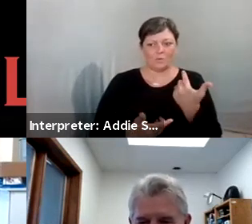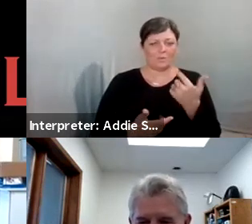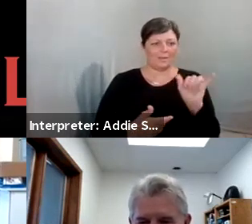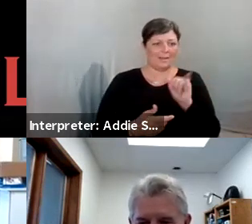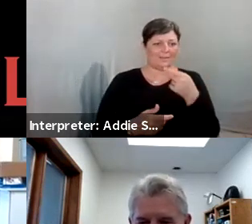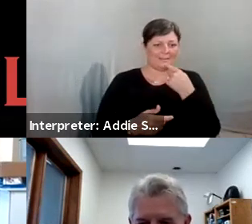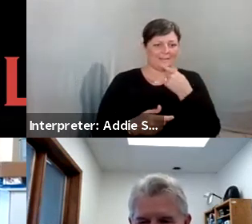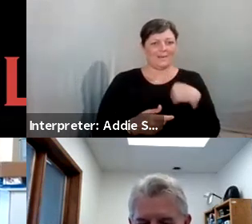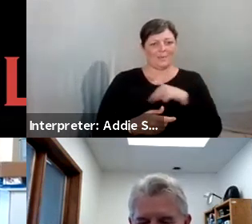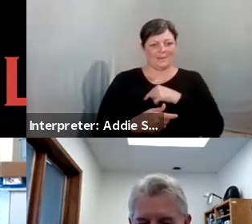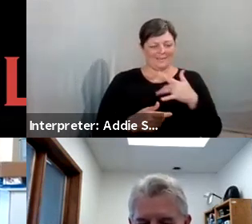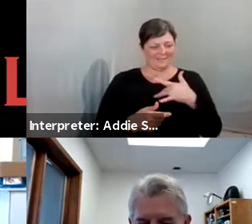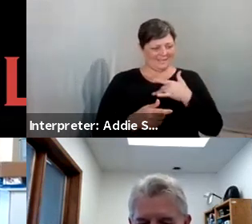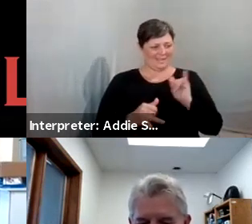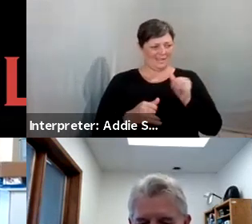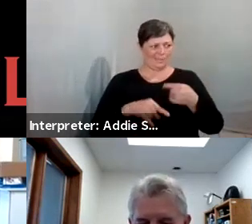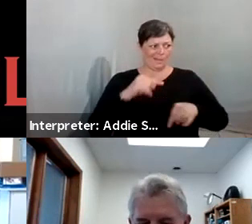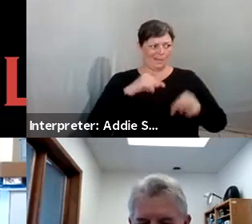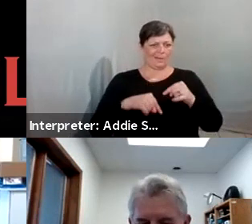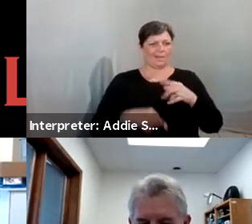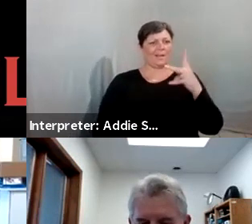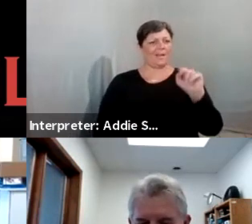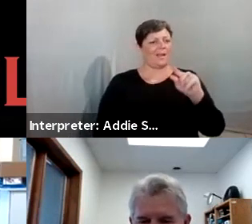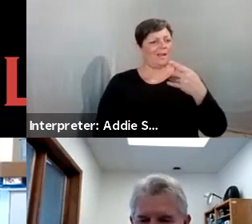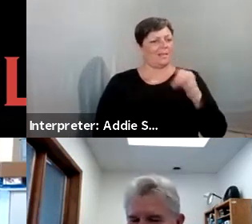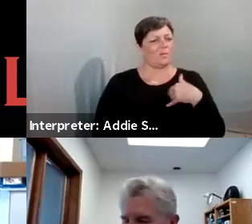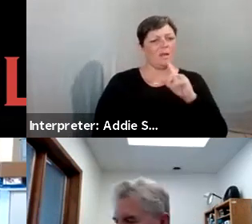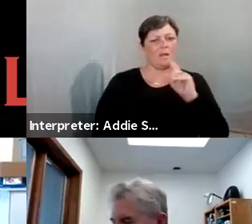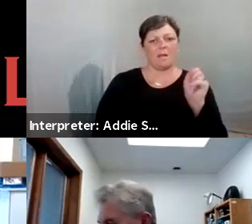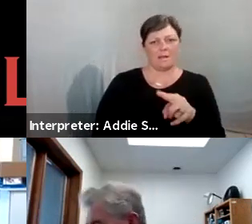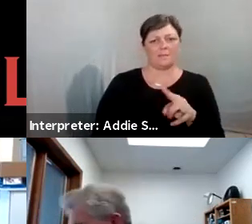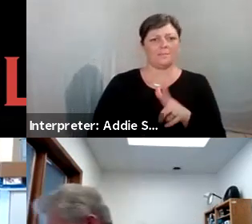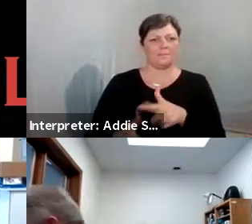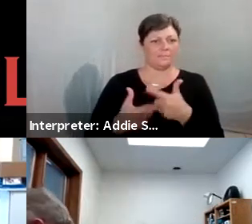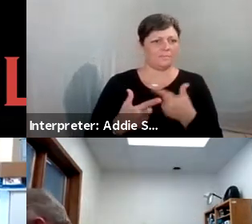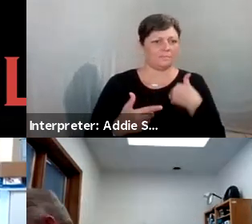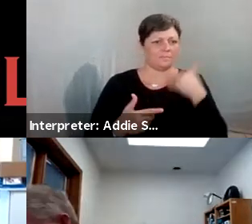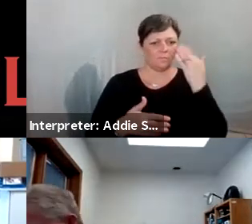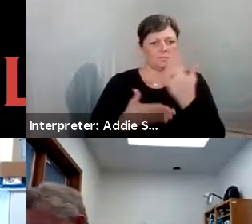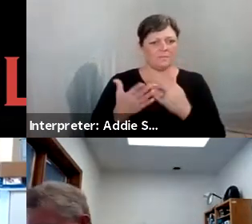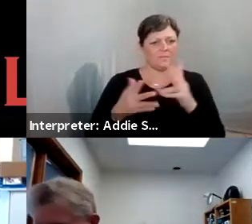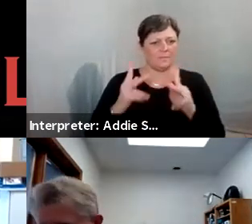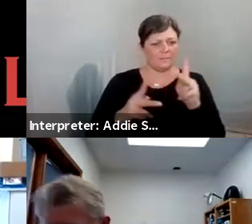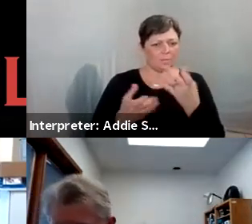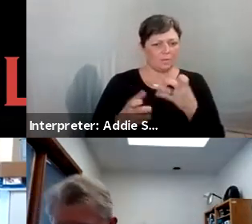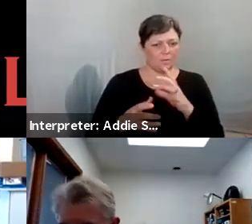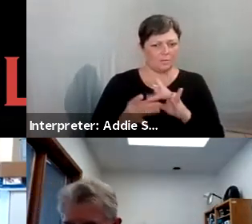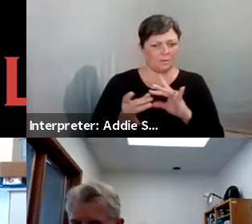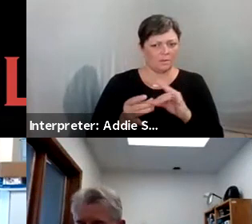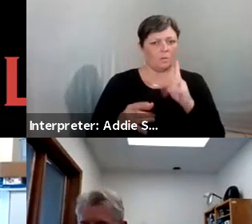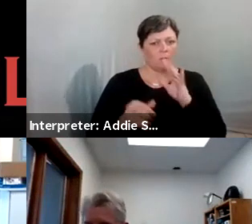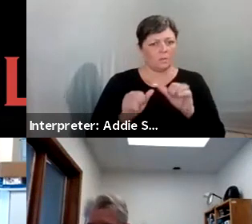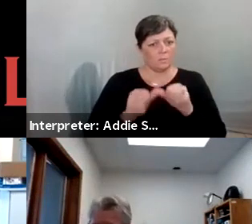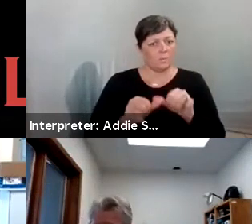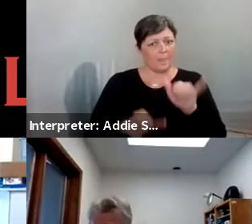you said today, I feel like we're kind of going reverse. Kathy, I did want to ask you real quick, and then I know some people have unmuted. Are y'all going to continue that